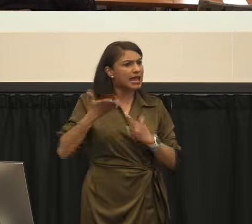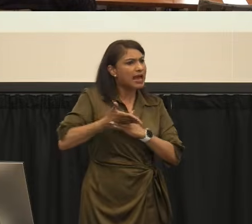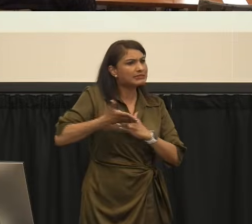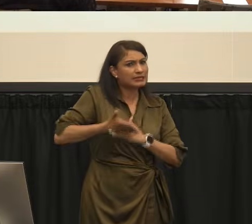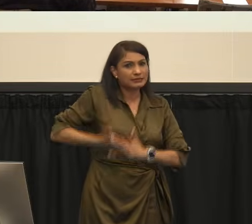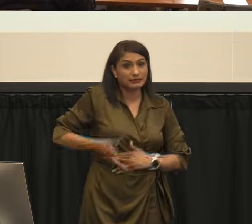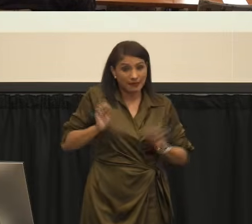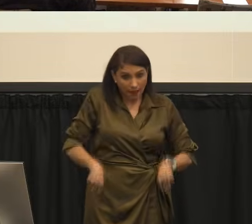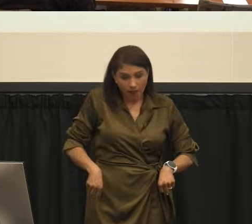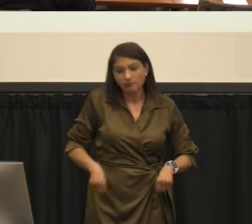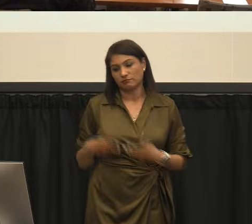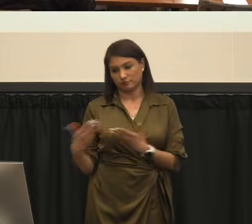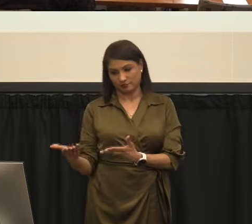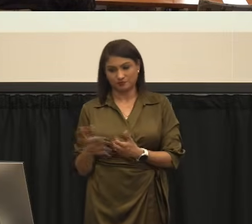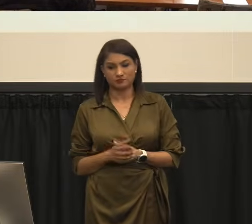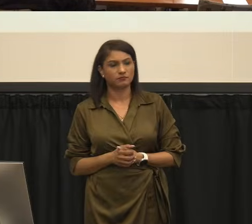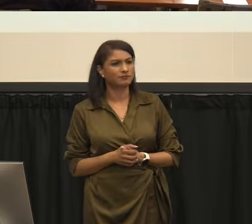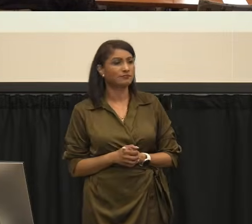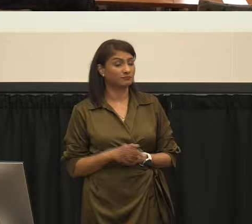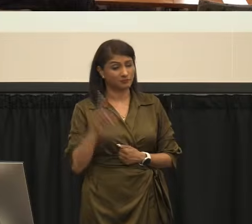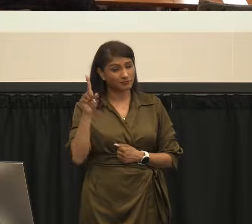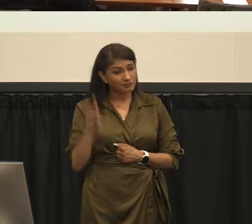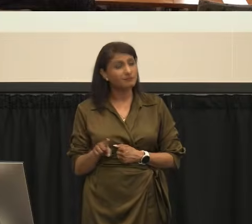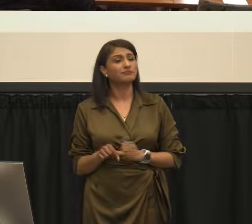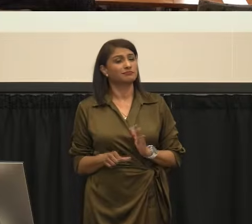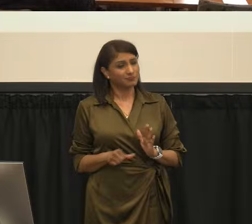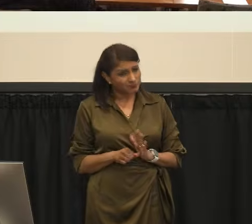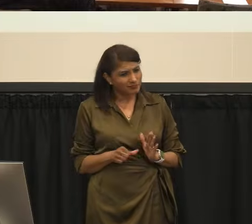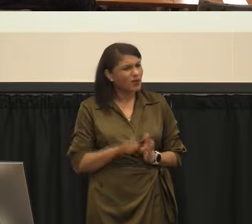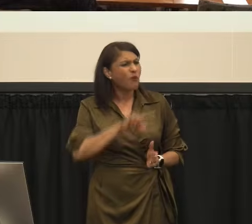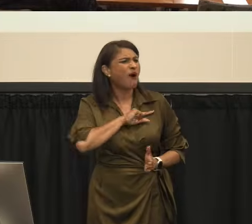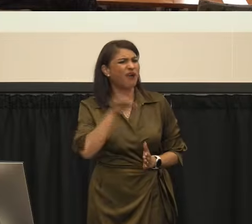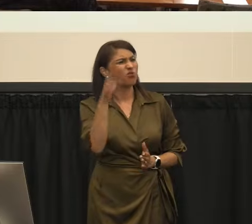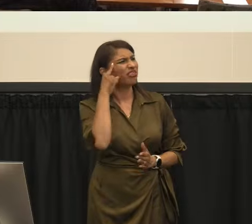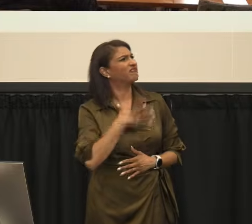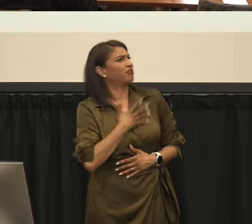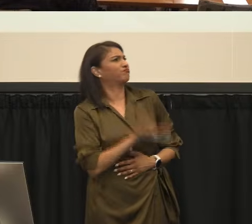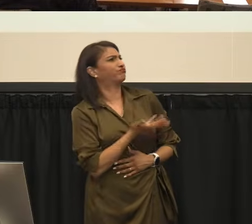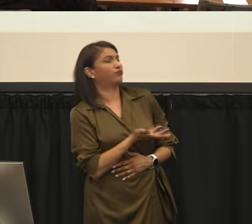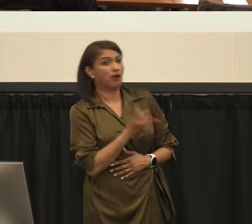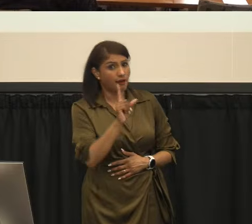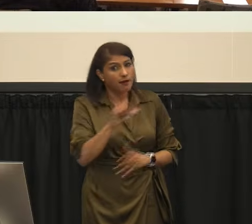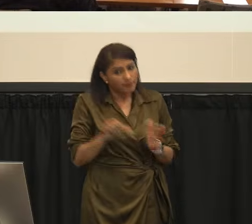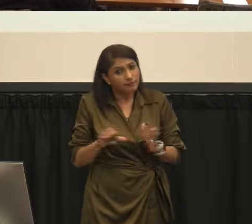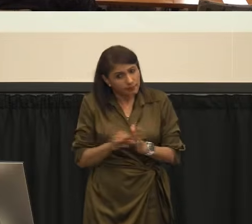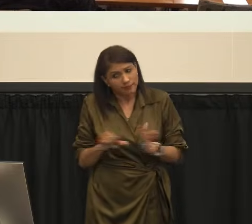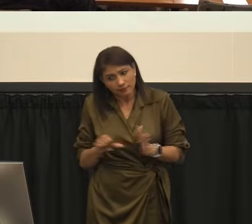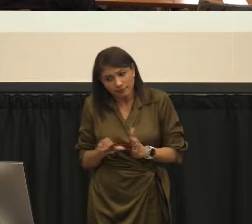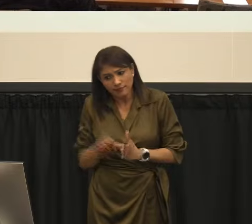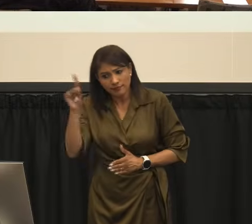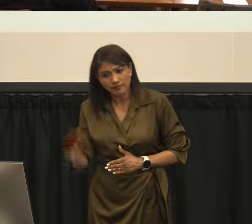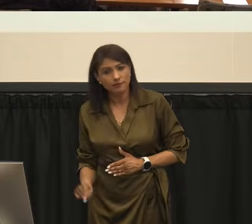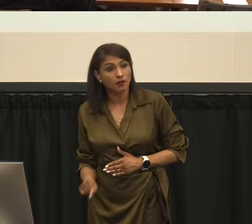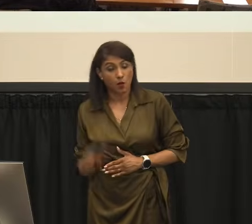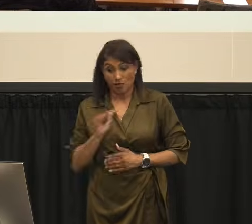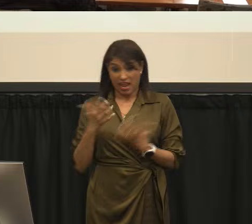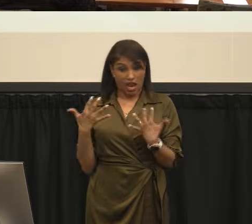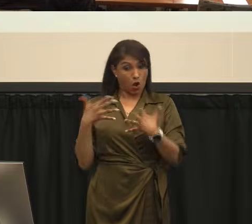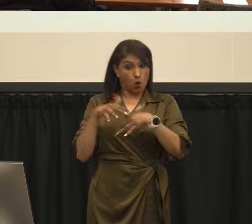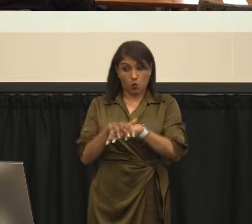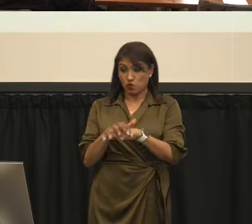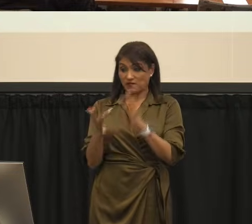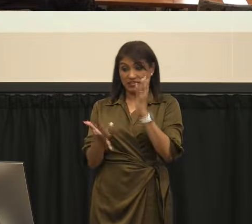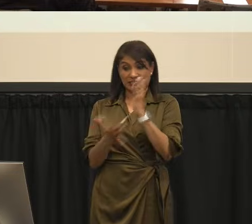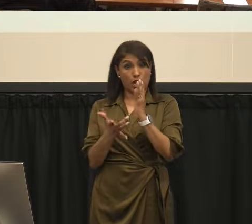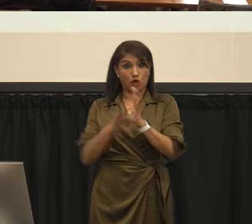Is it compatible? So those are the things that we've put down as essential requirements, and we feel that it's important. You might not feel that it's important, but